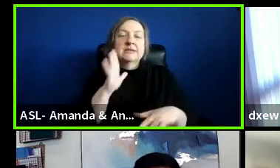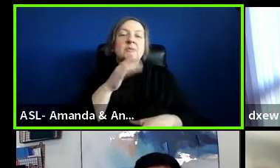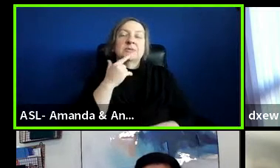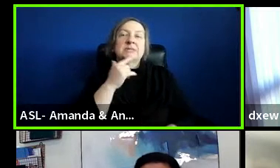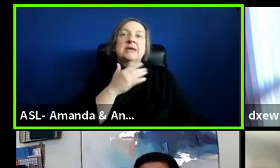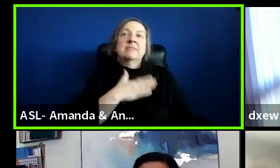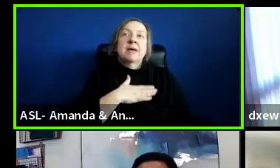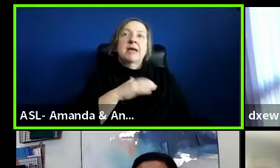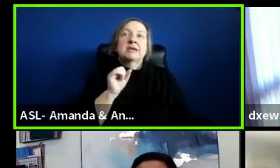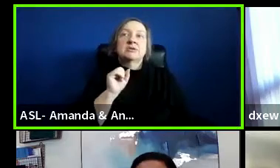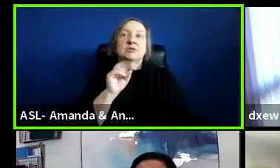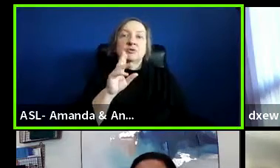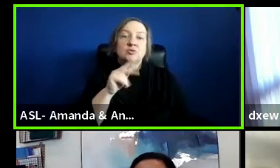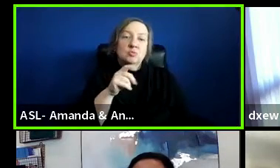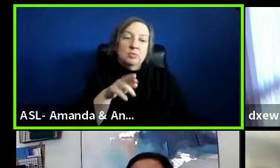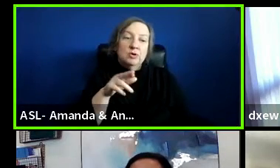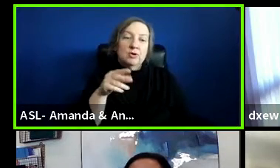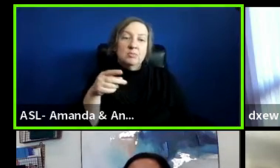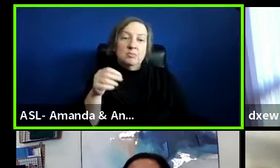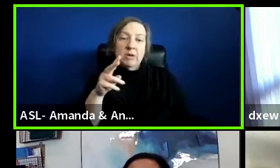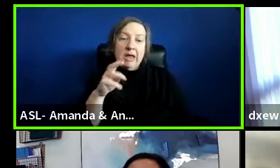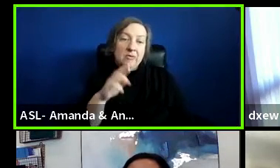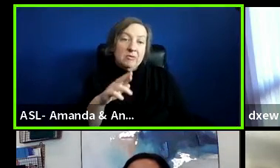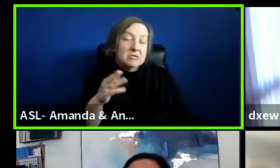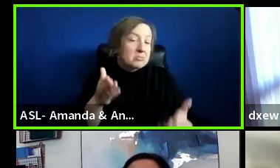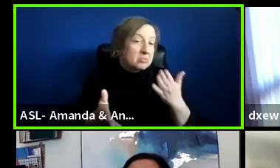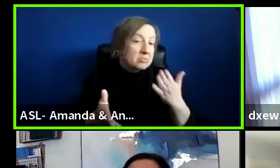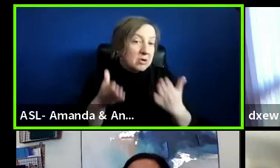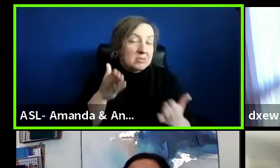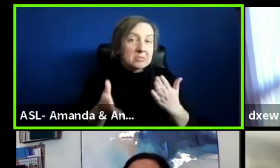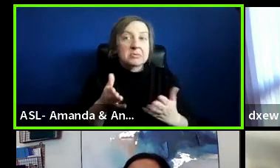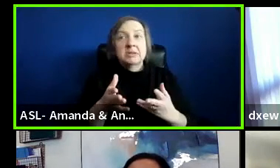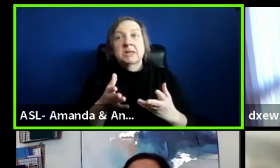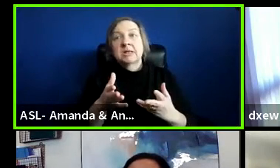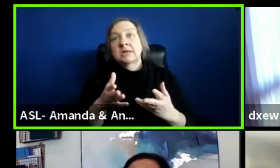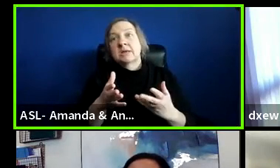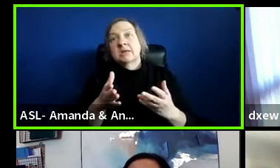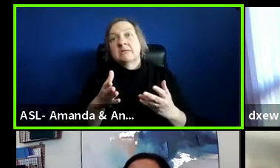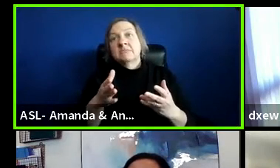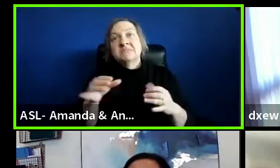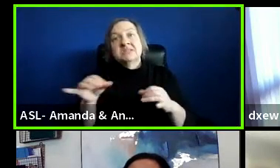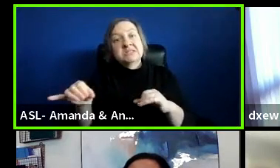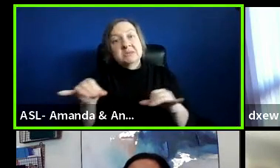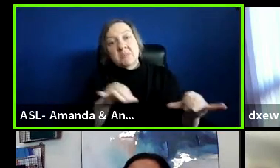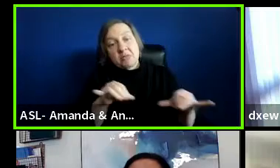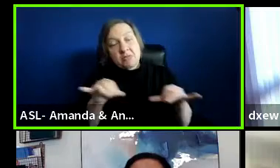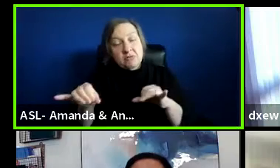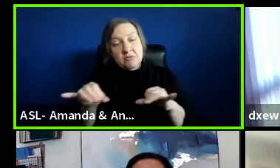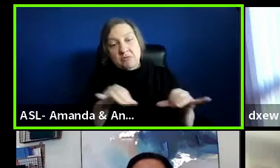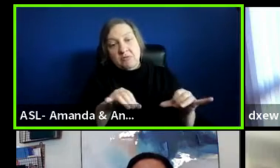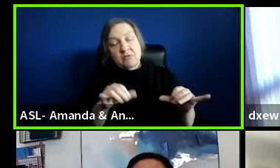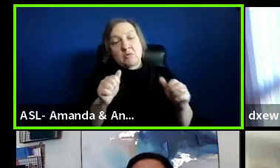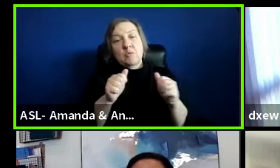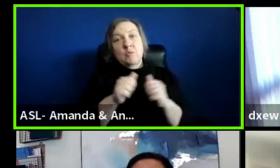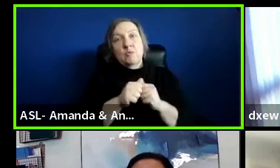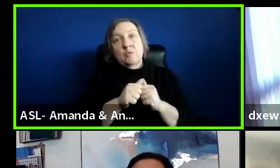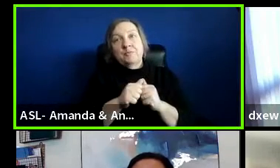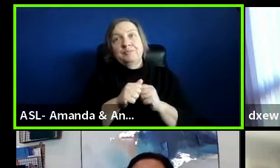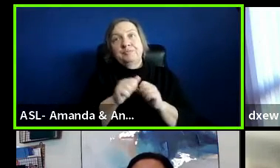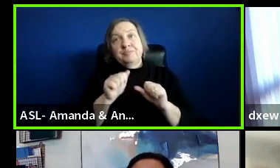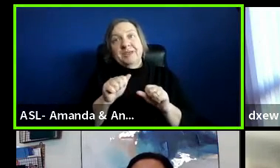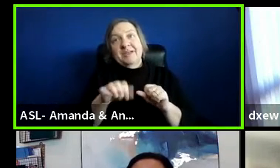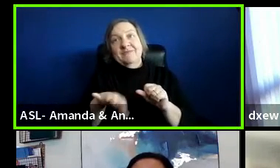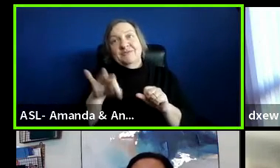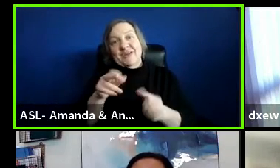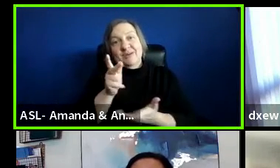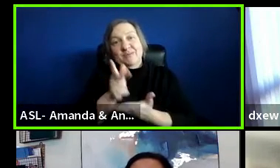superpower is probably along similar lines to being able to find a parking spot,